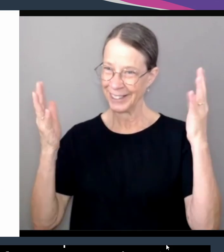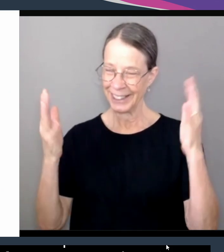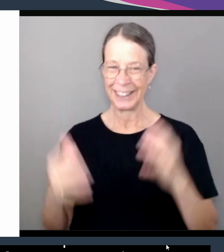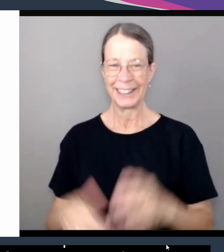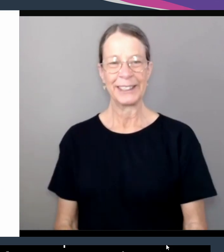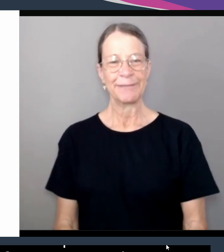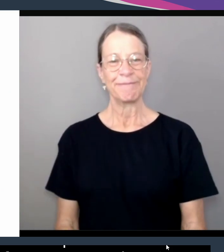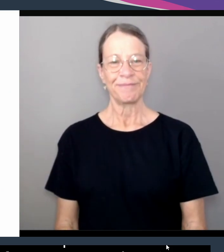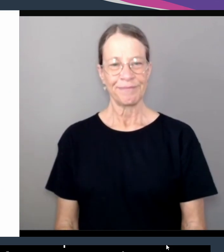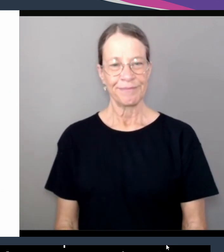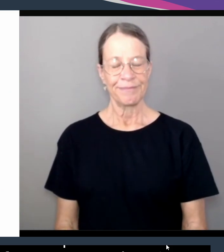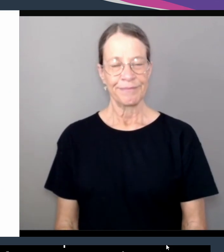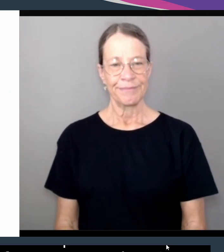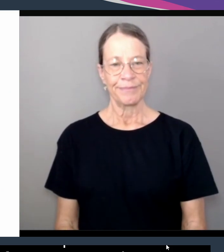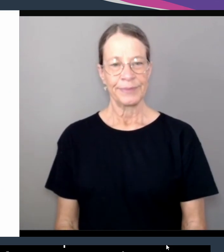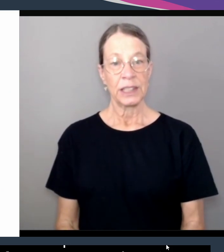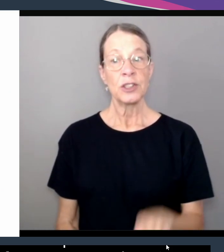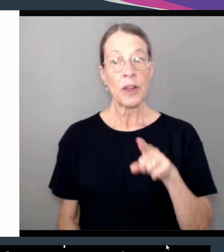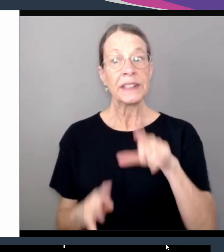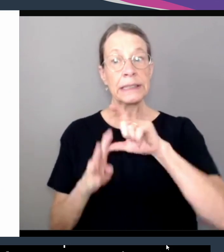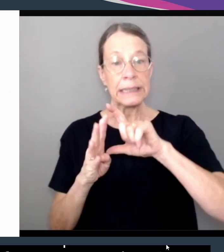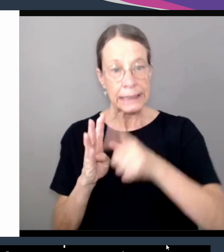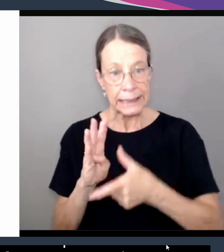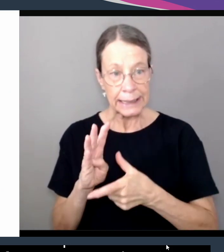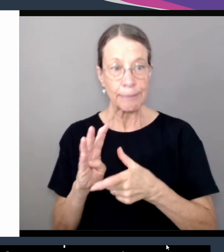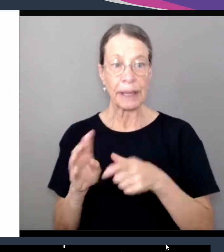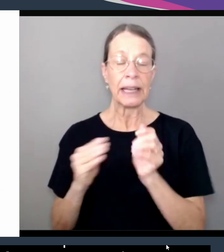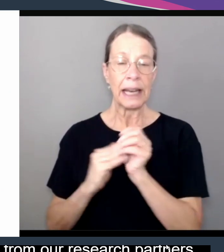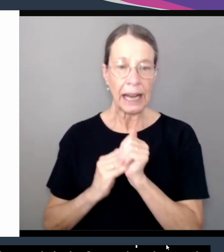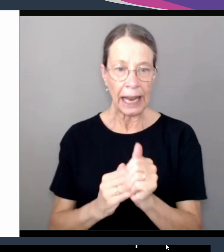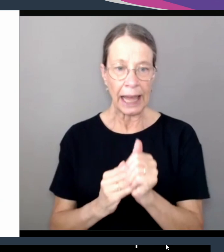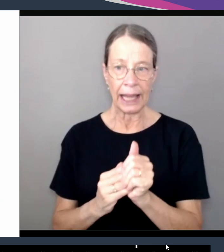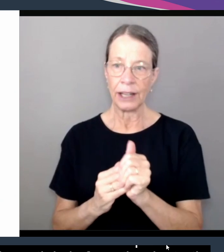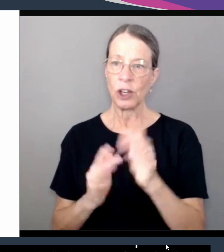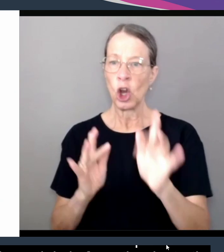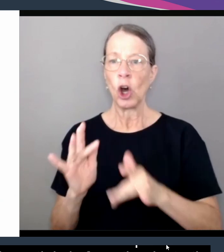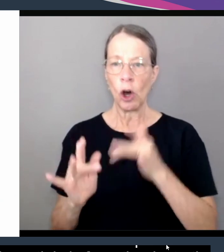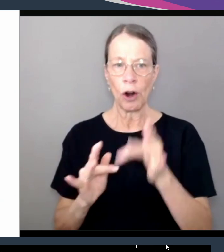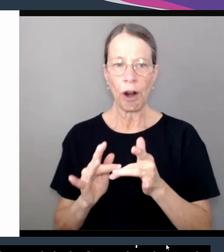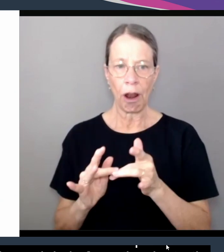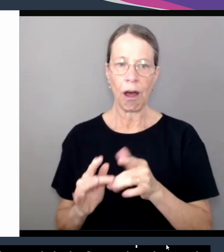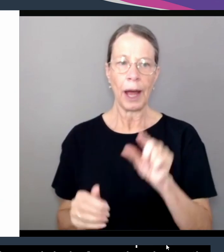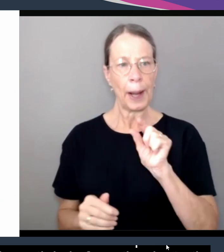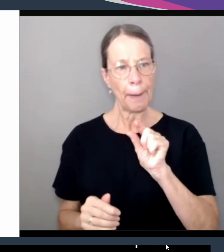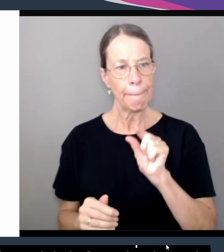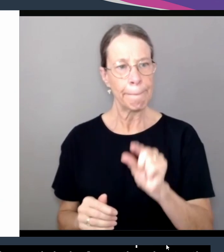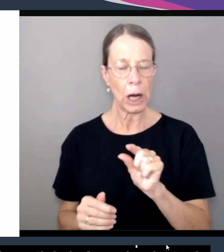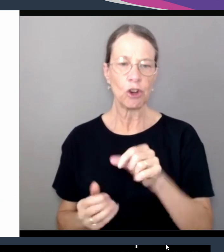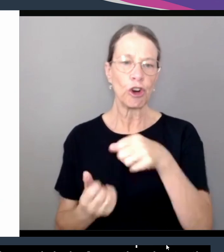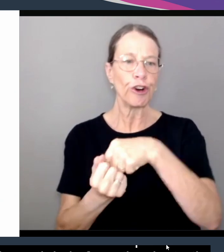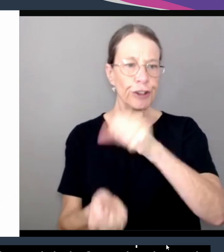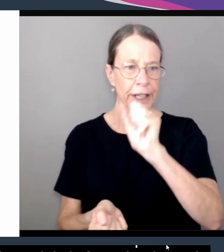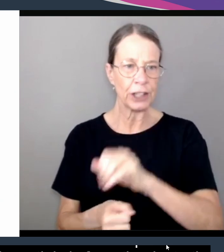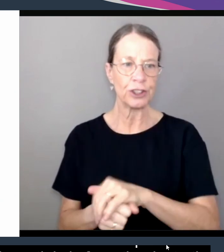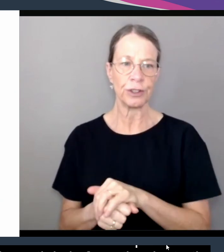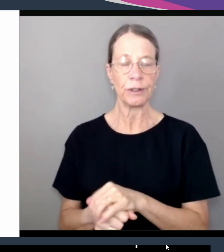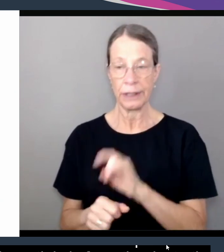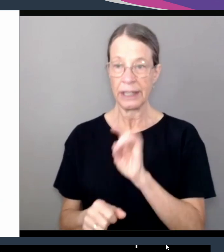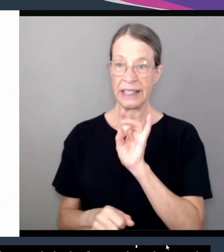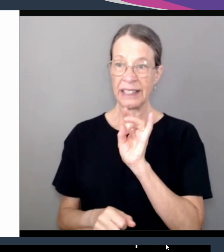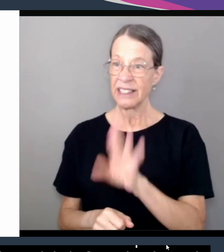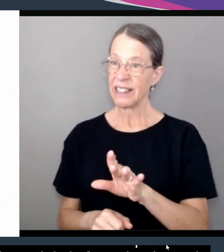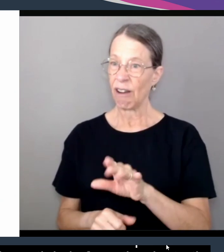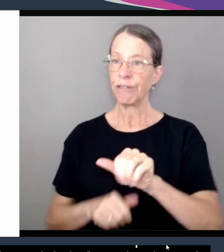And it's a disability-led online micro-credential, self-paced. It is across 7 modules